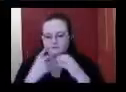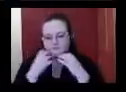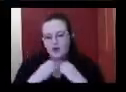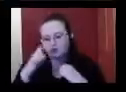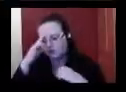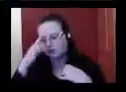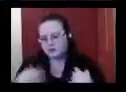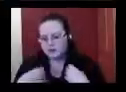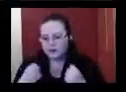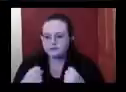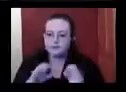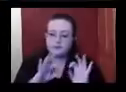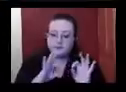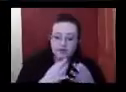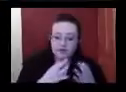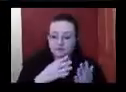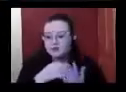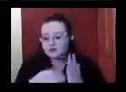and our staff.